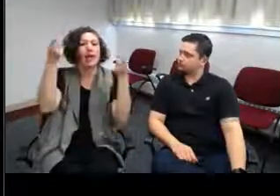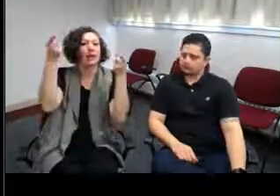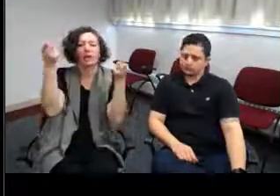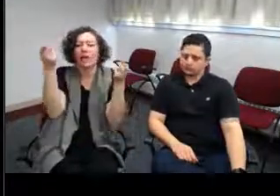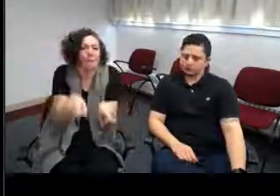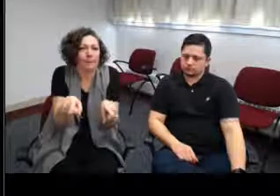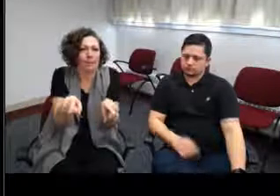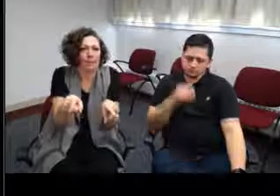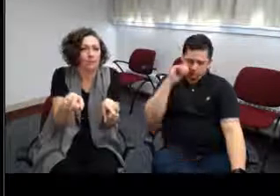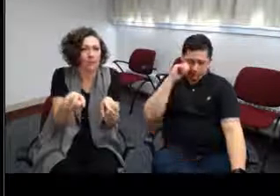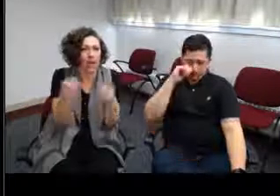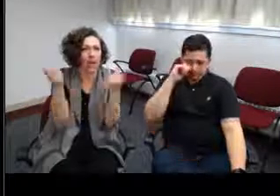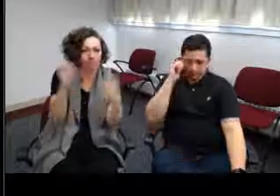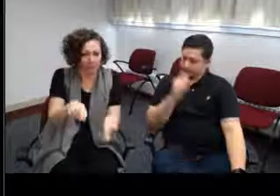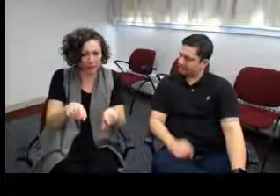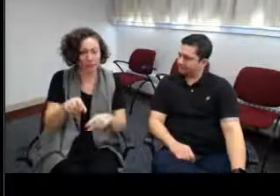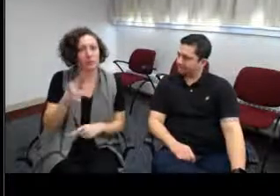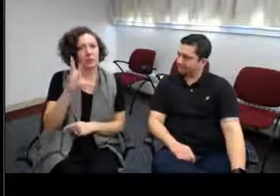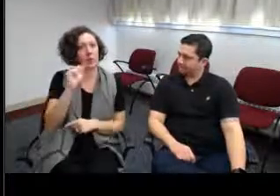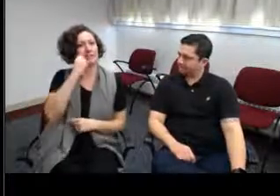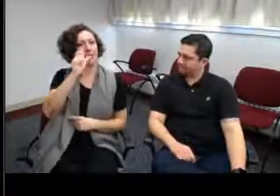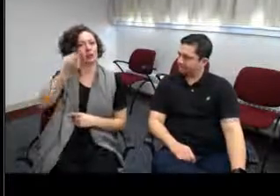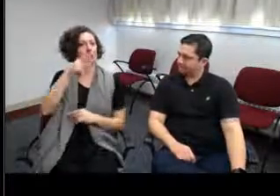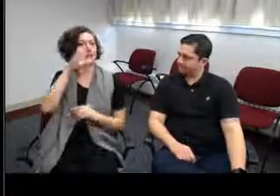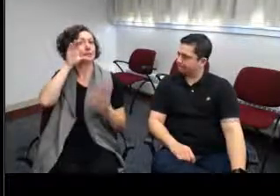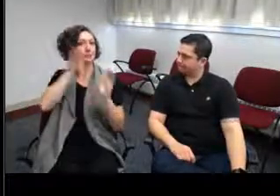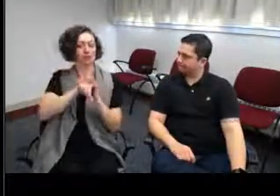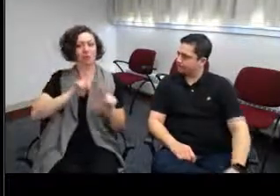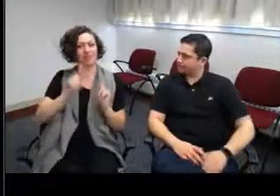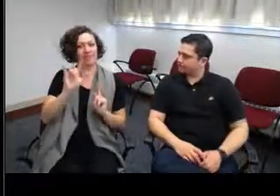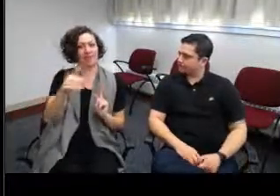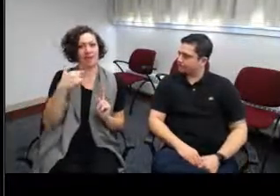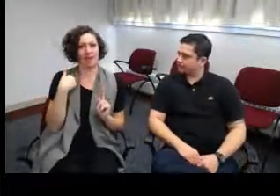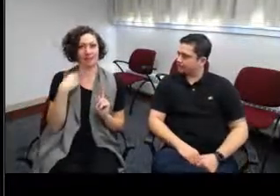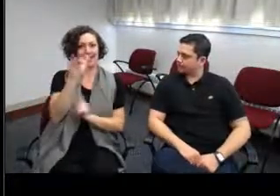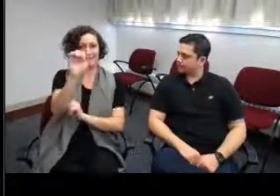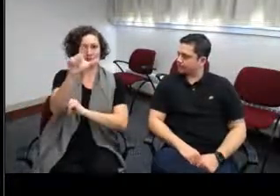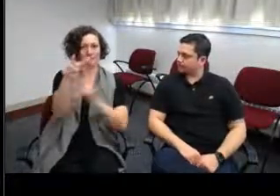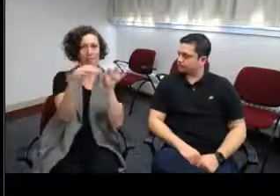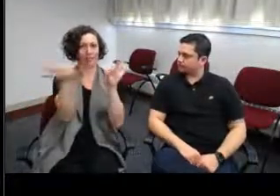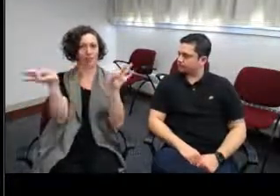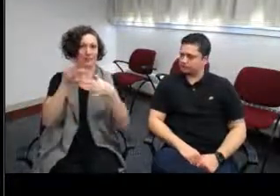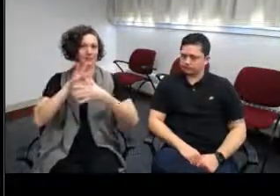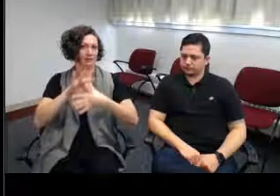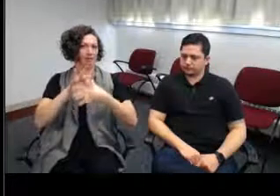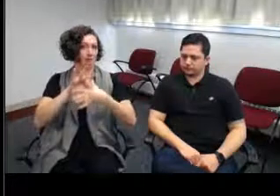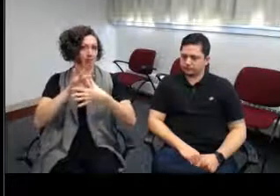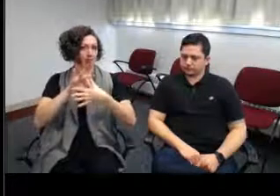So that picture does include signs, and it's saying what happened.